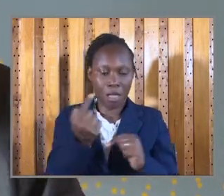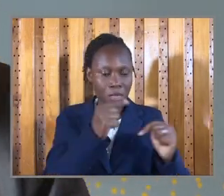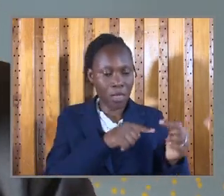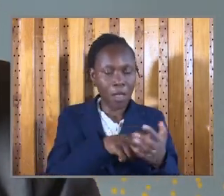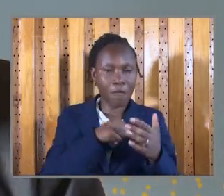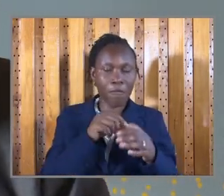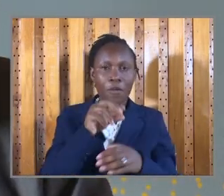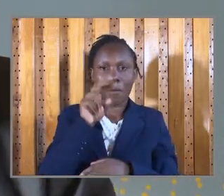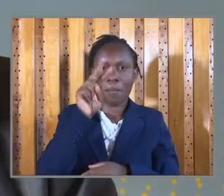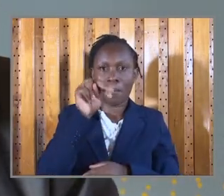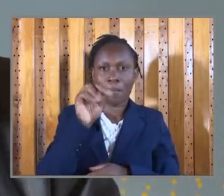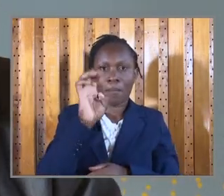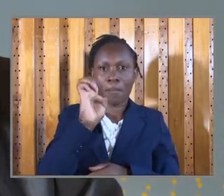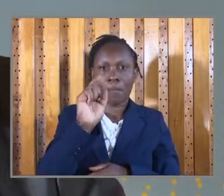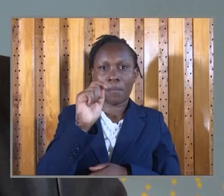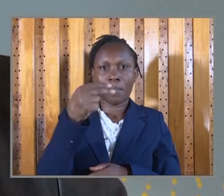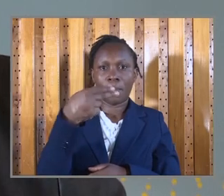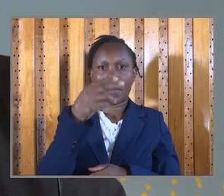here.